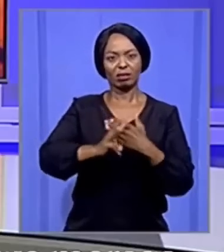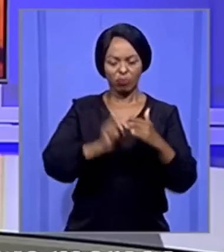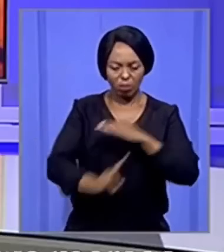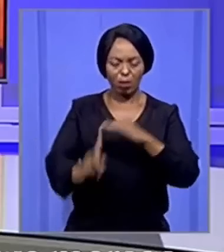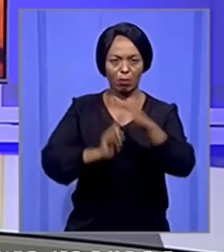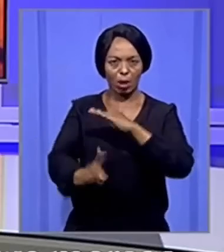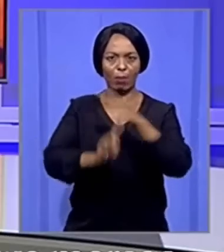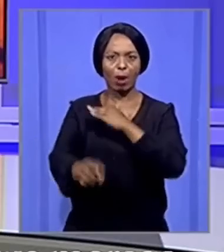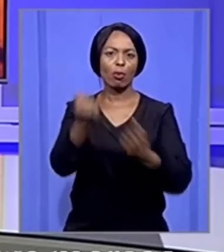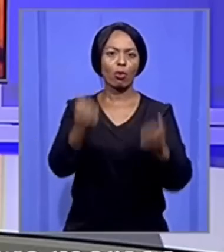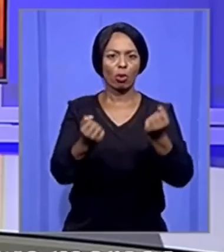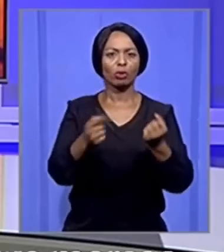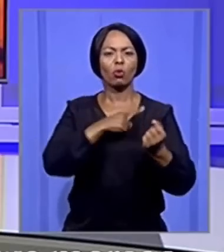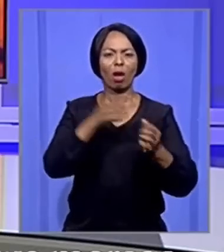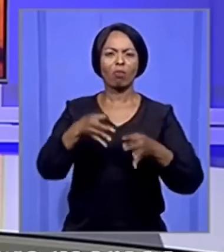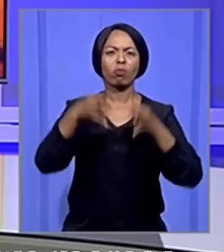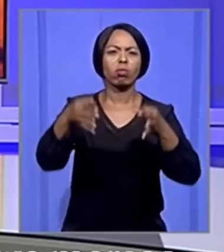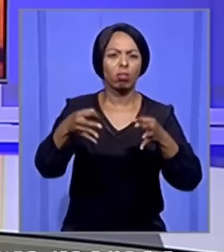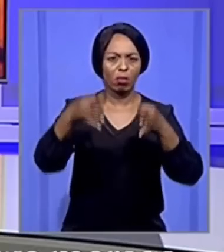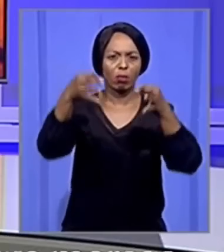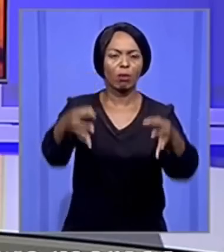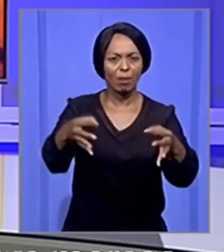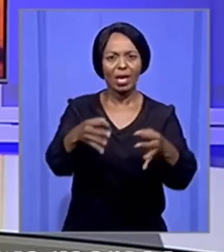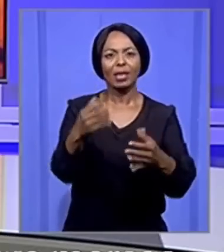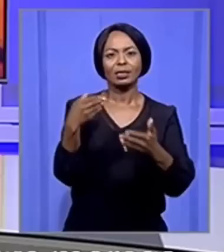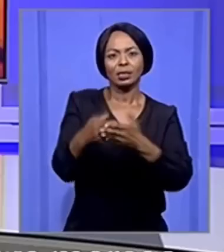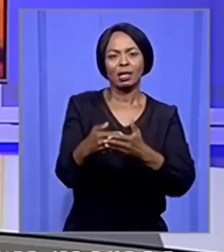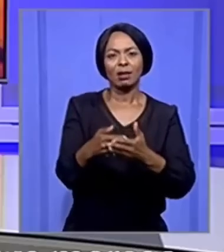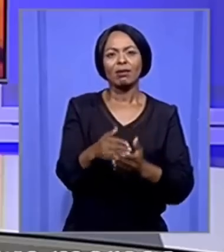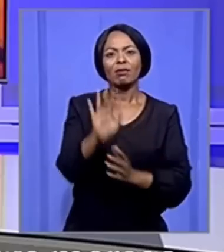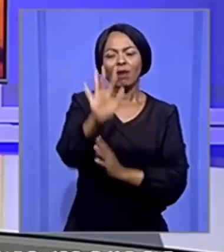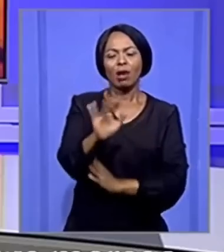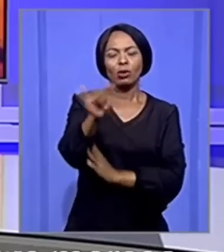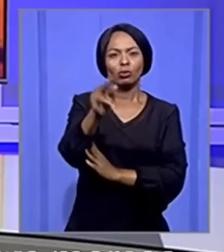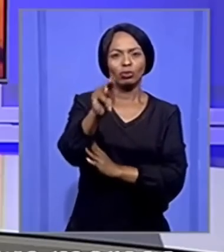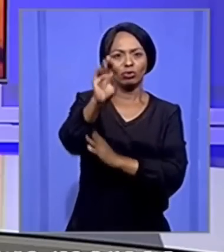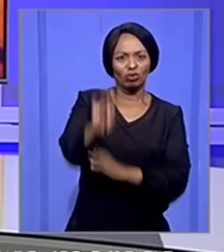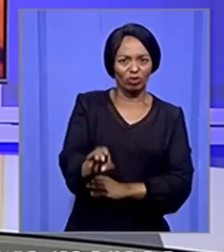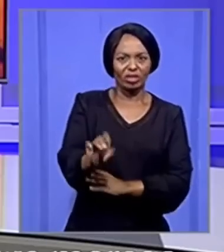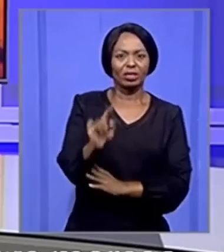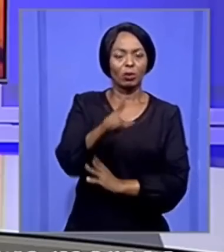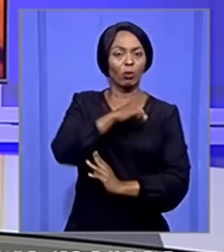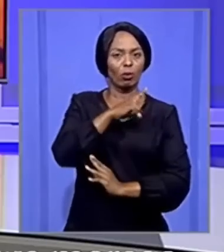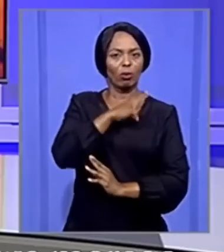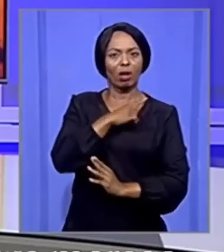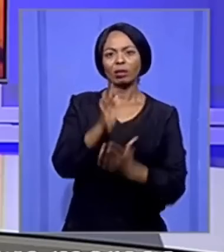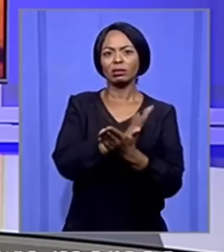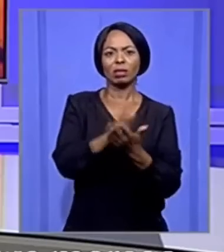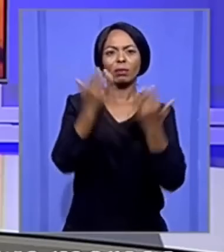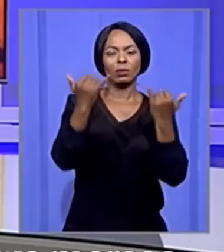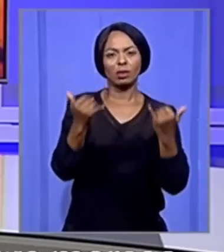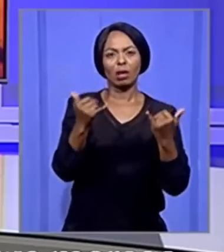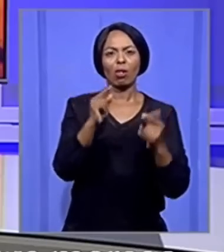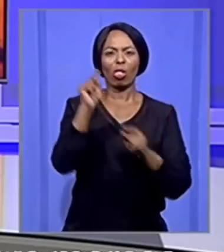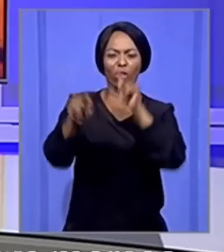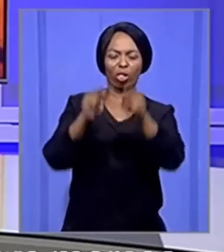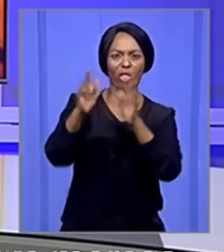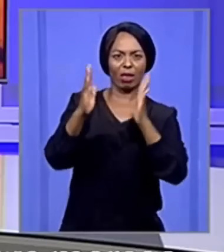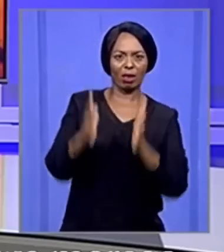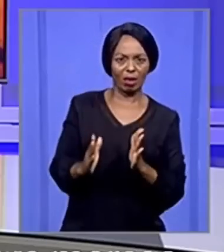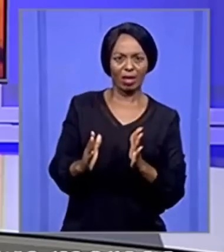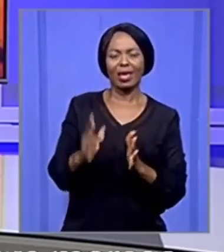tsheko di buseditswe morago go fitlha Seetebosigo a le malatsi a le 5 ka ntlha ya fa bangwe ba balatofadiwa mo kgetseng eno